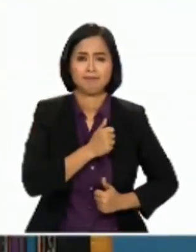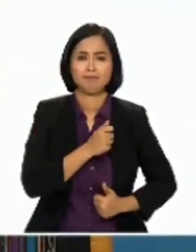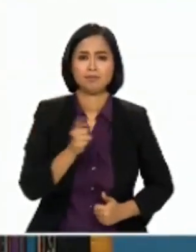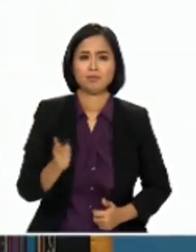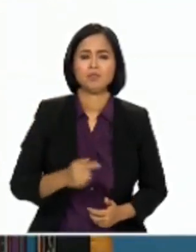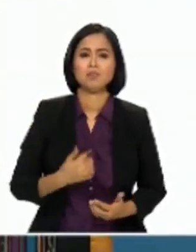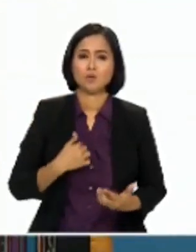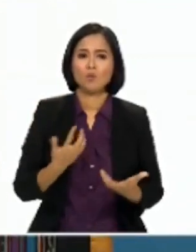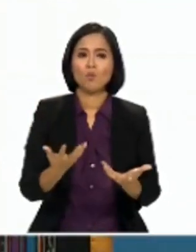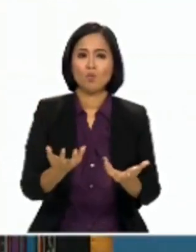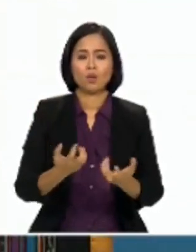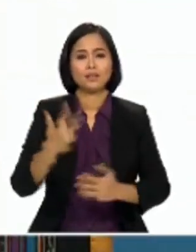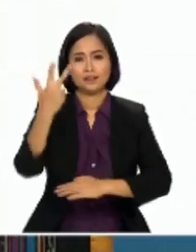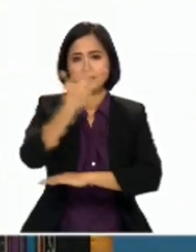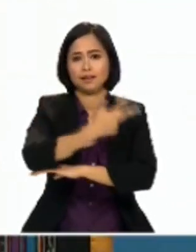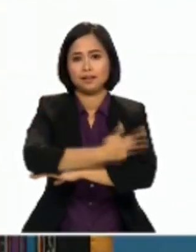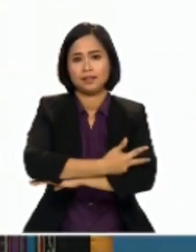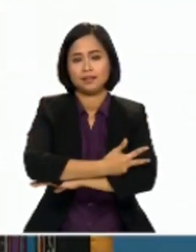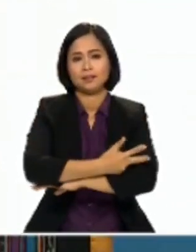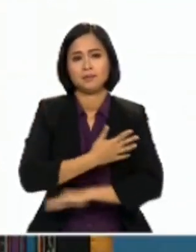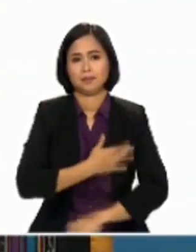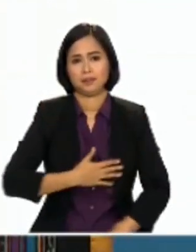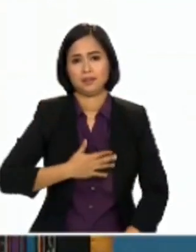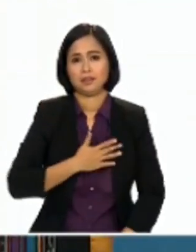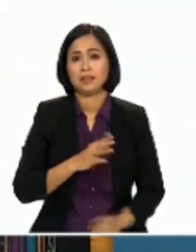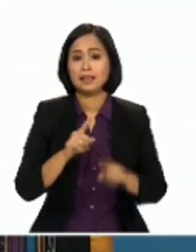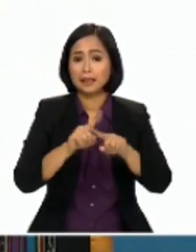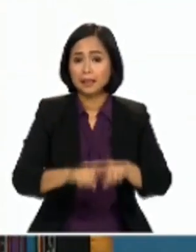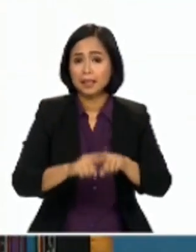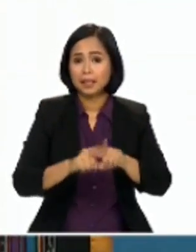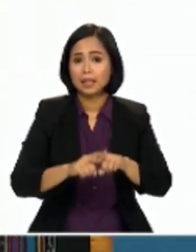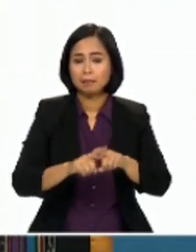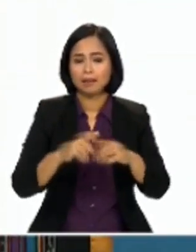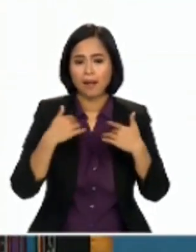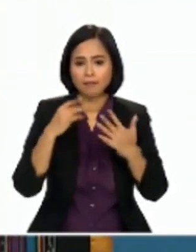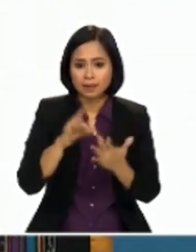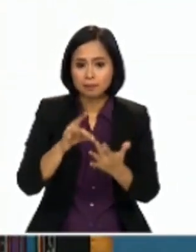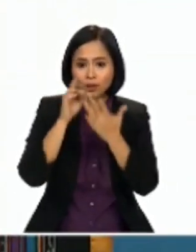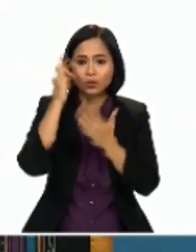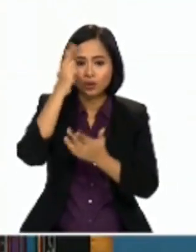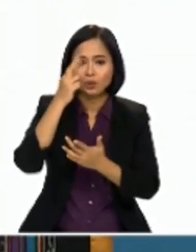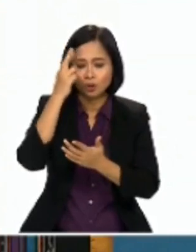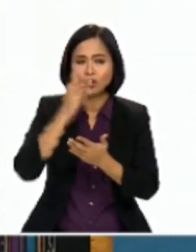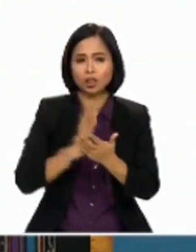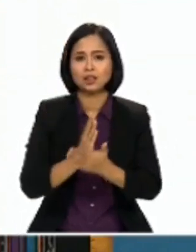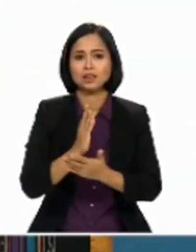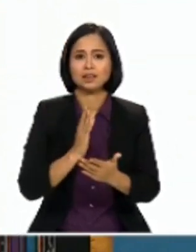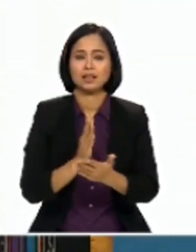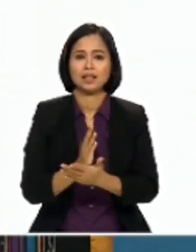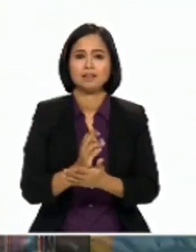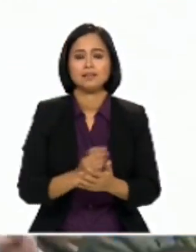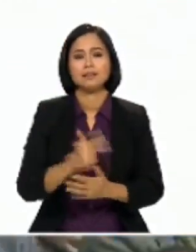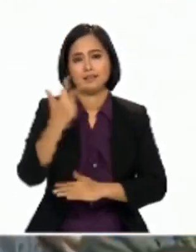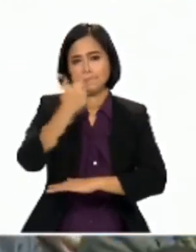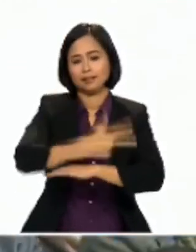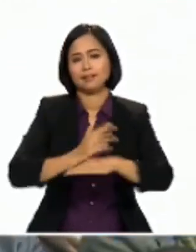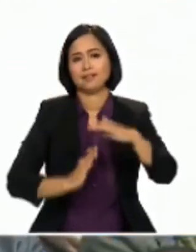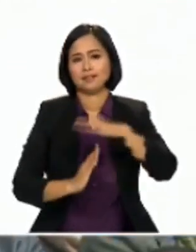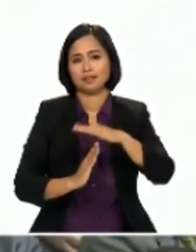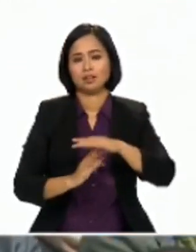I want 3 days, unless there is an exceptional reason. 3 days, para hindi